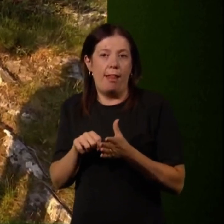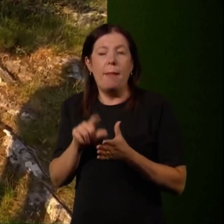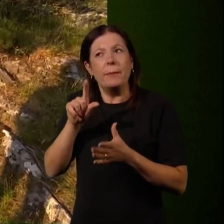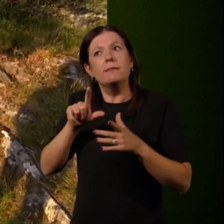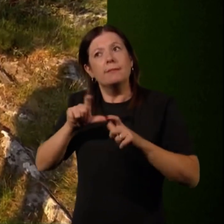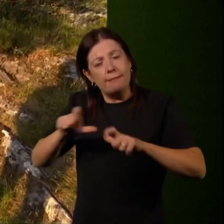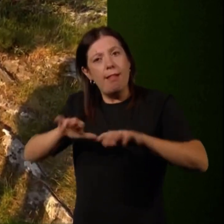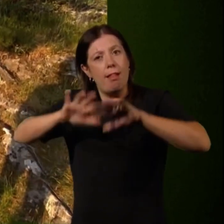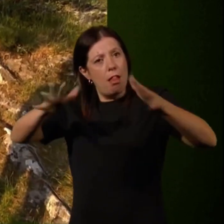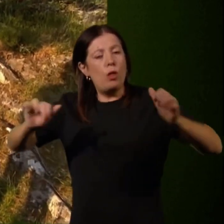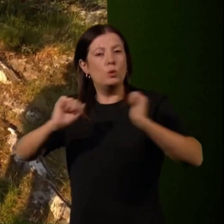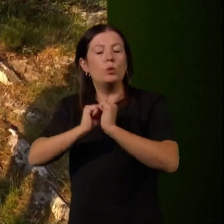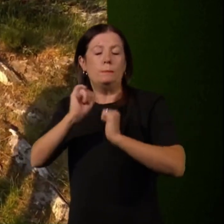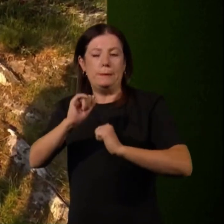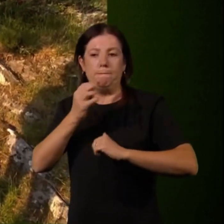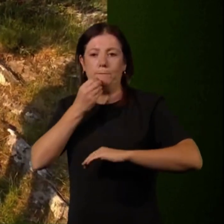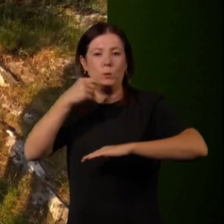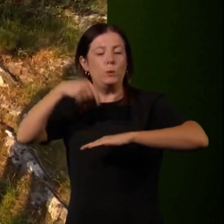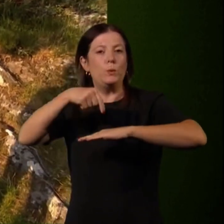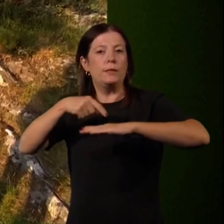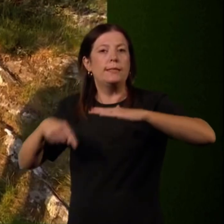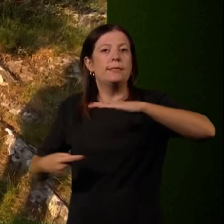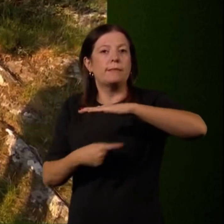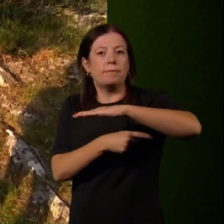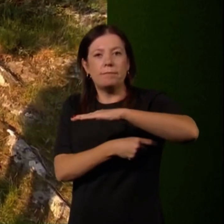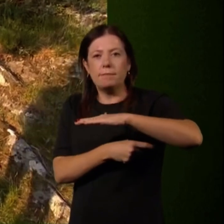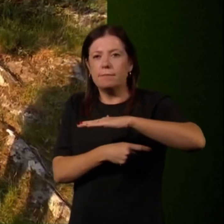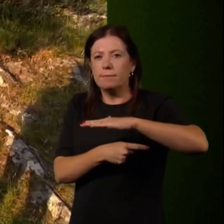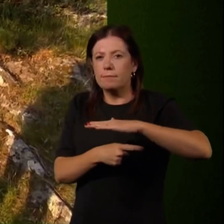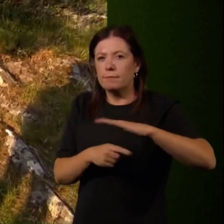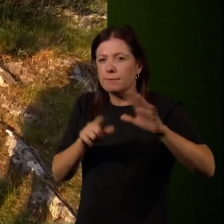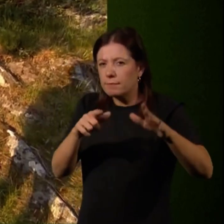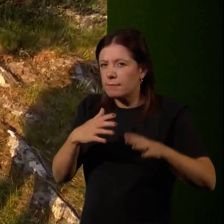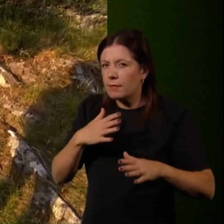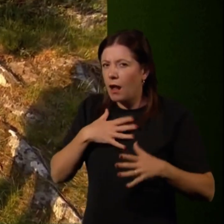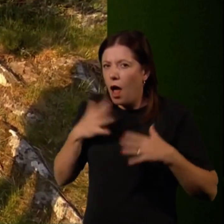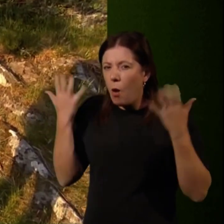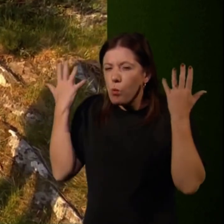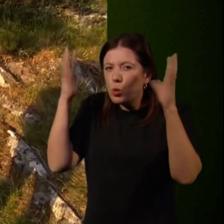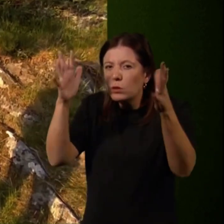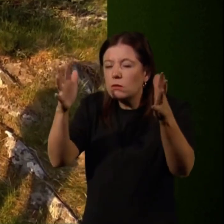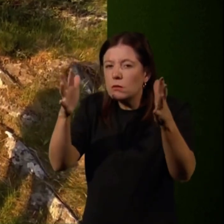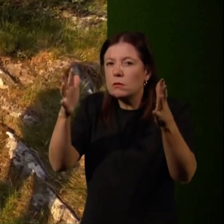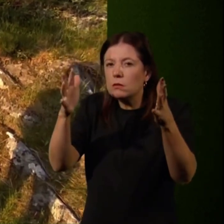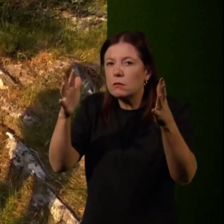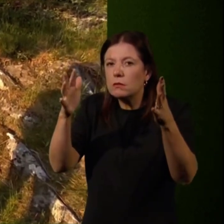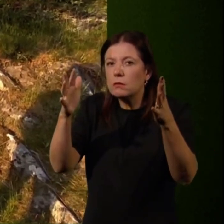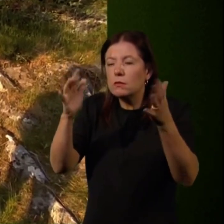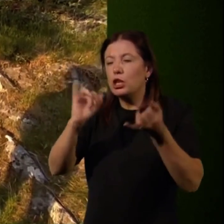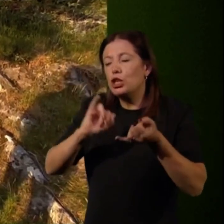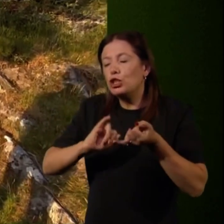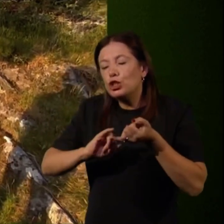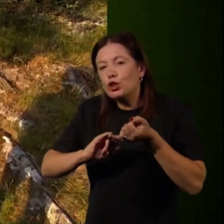for them. Now, a habitat that we tend to enjoy is a woodland habitat. And